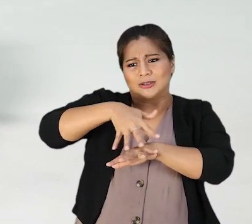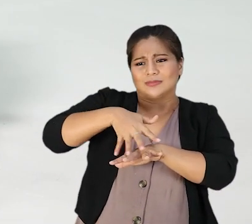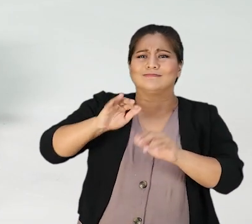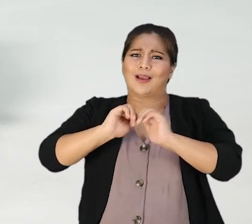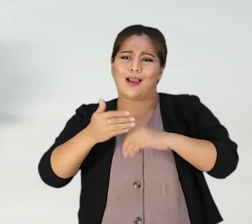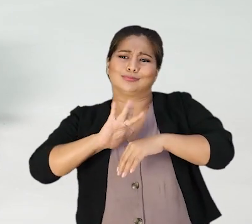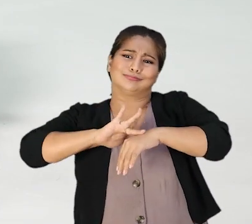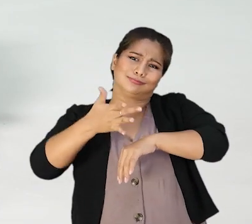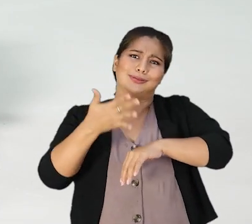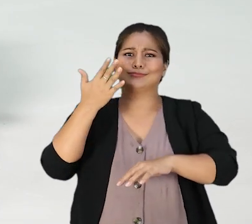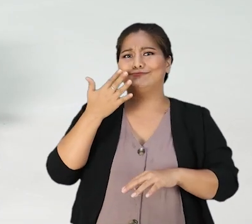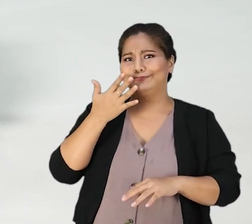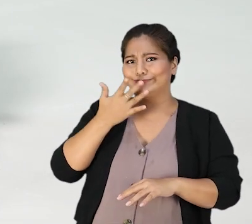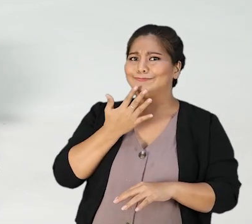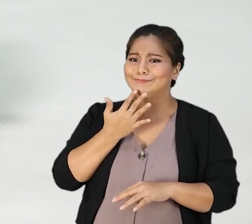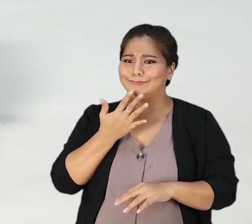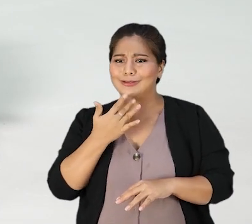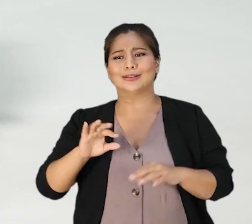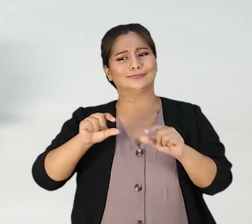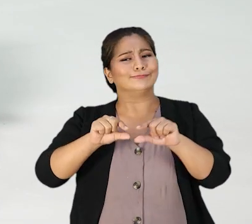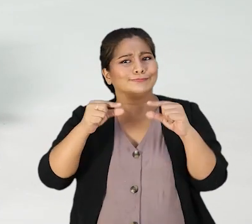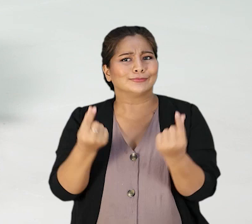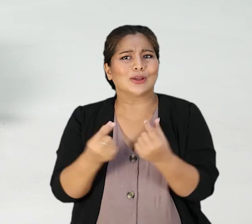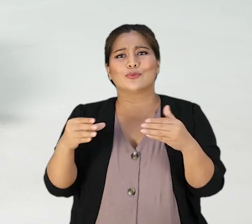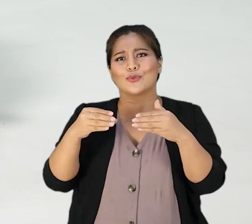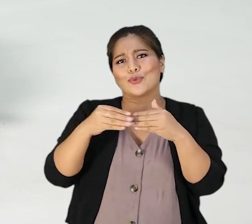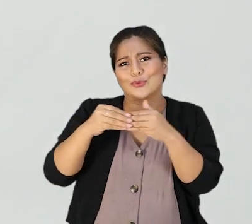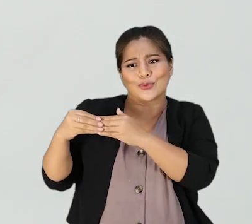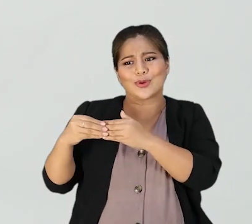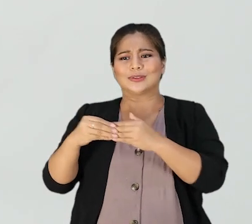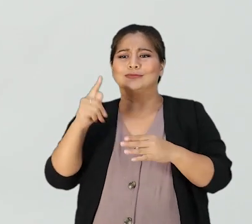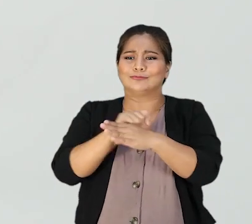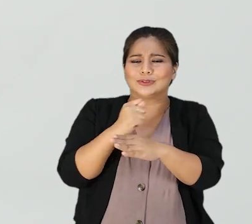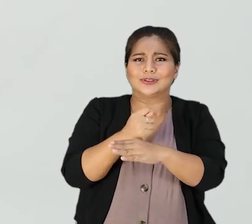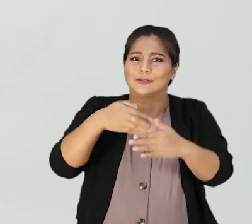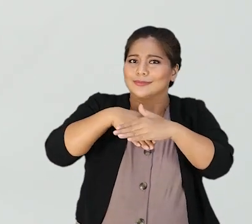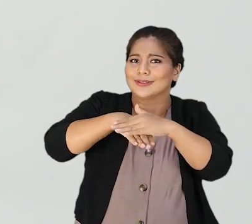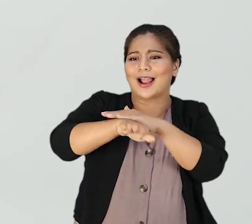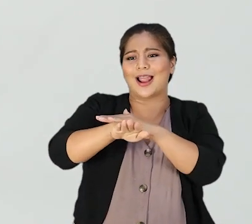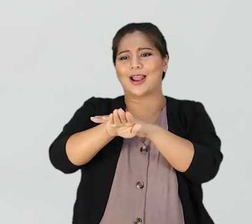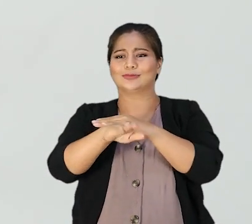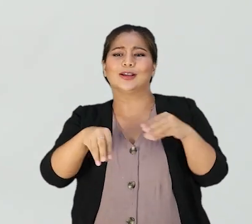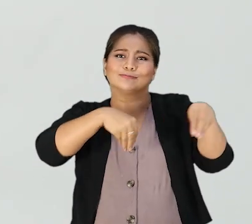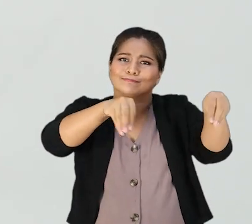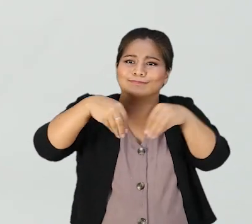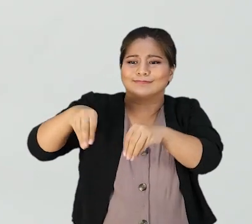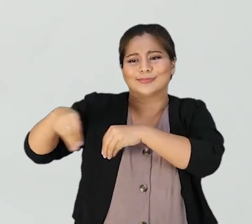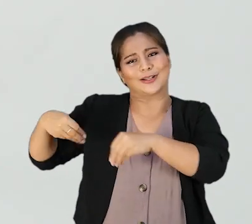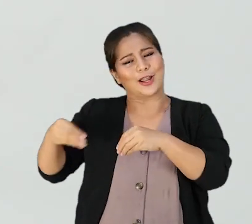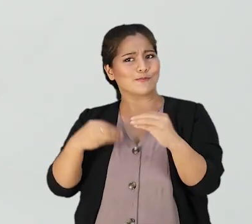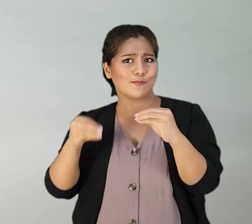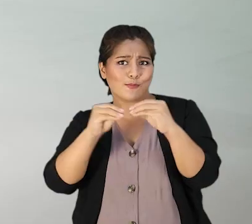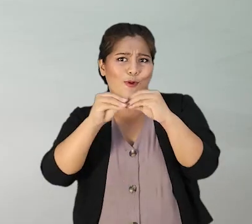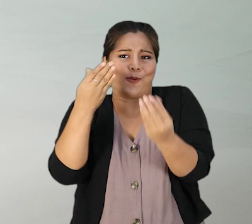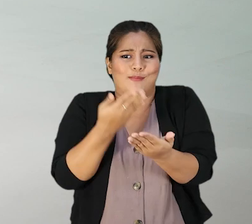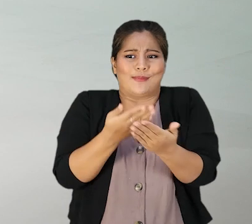I learned silk weaving and how to do natural dyeing. I became a self-help group leader. After the training, I have access to the online